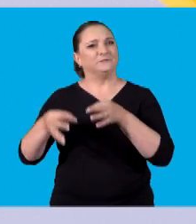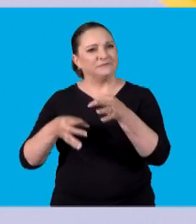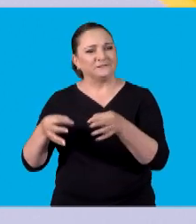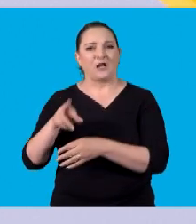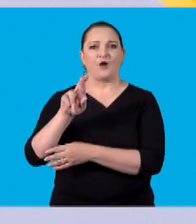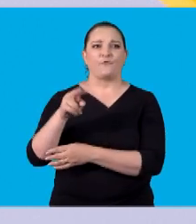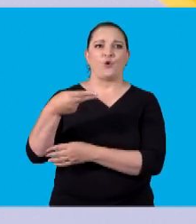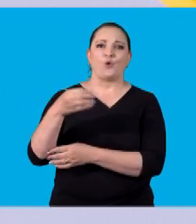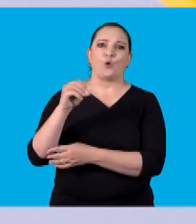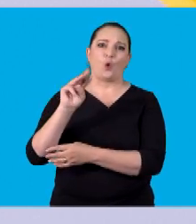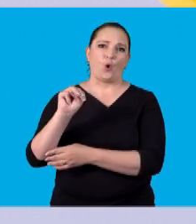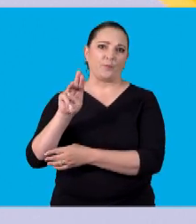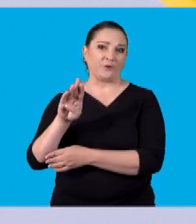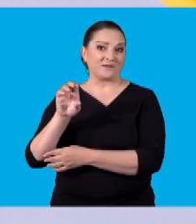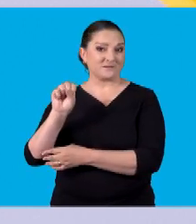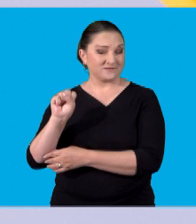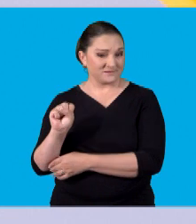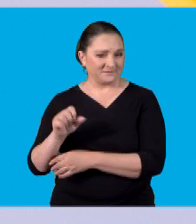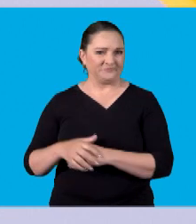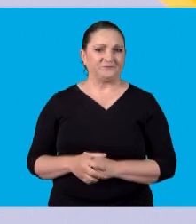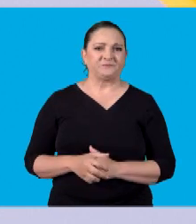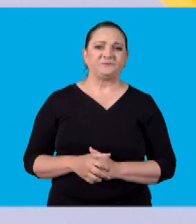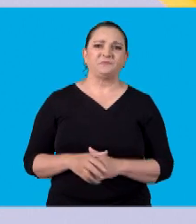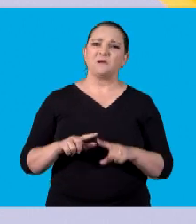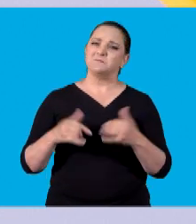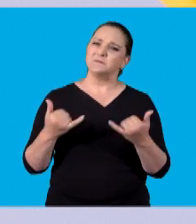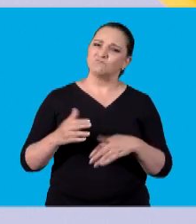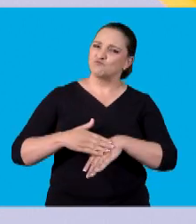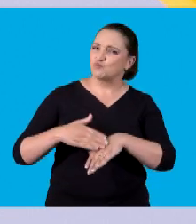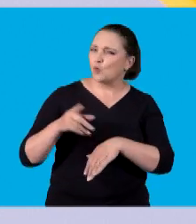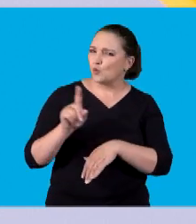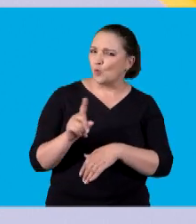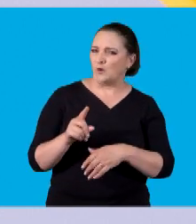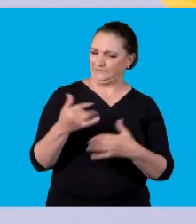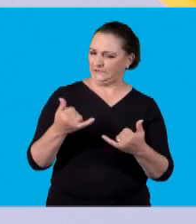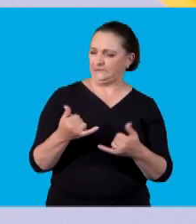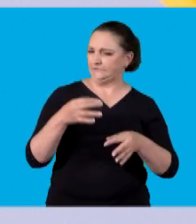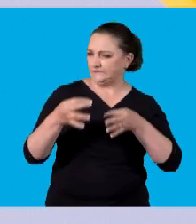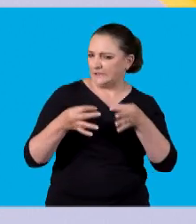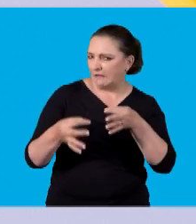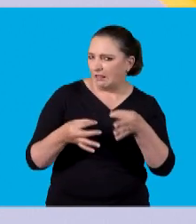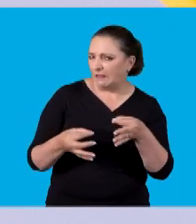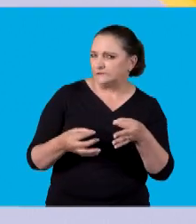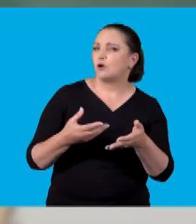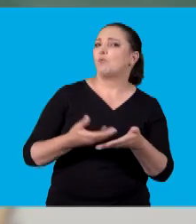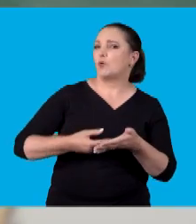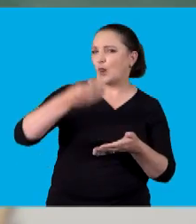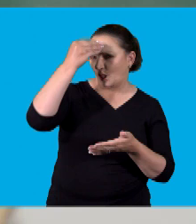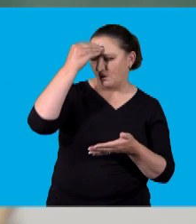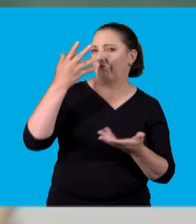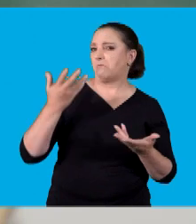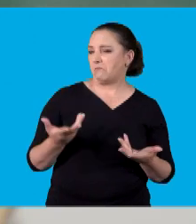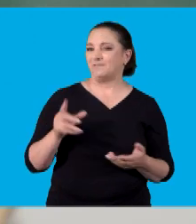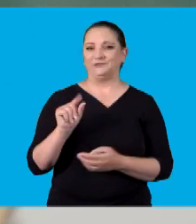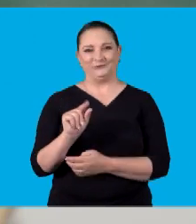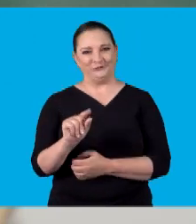a rhombus is. This lesson is going to give us more details on this fact. Isn't